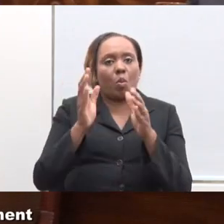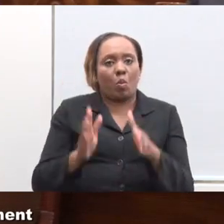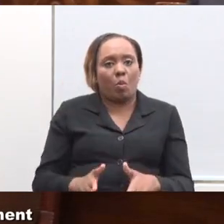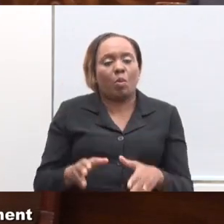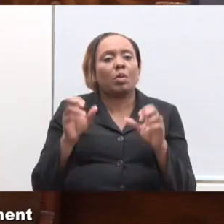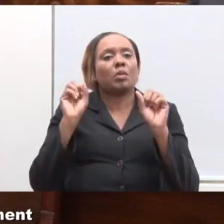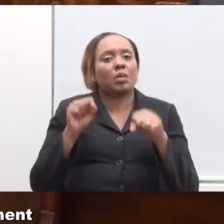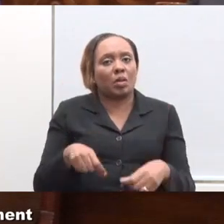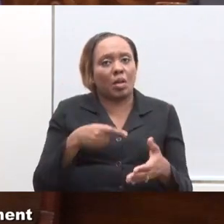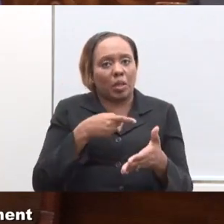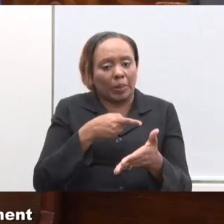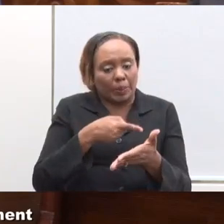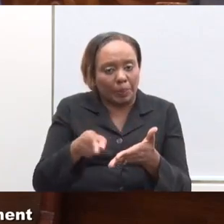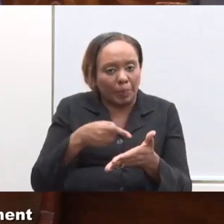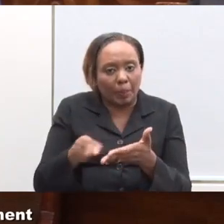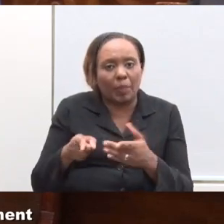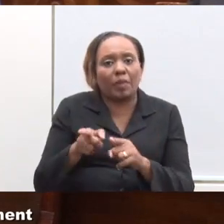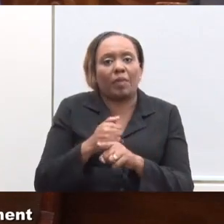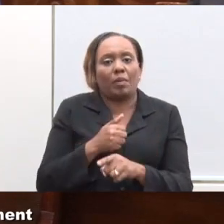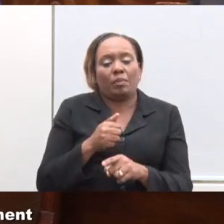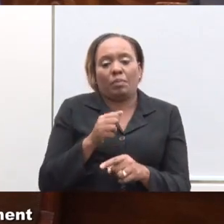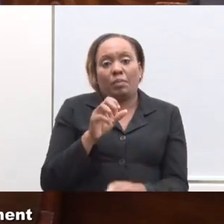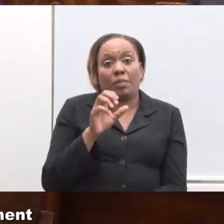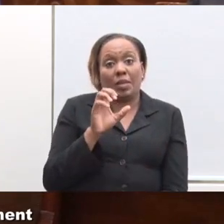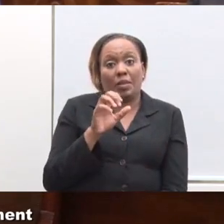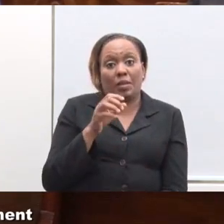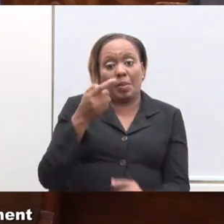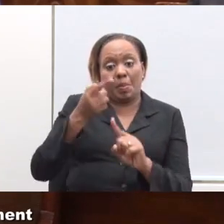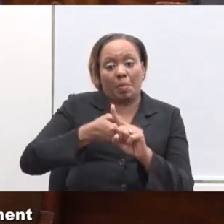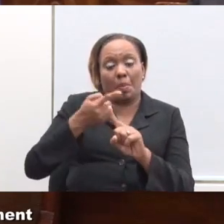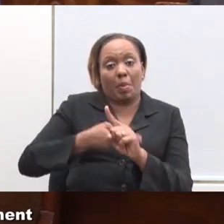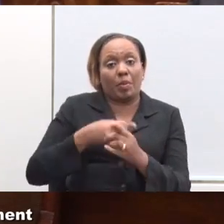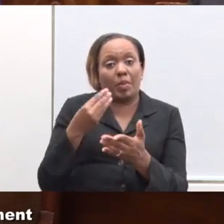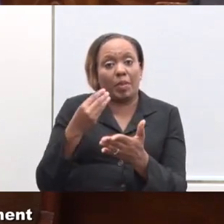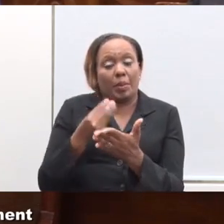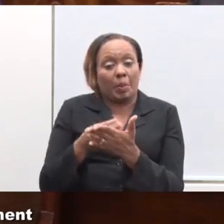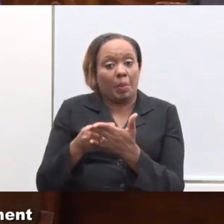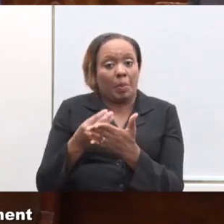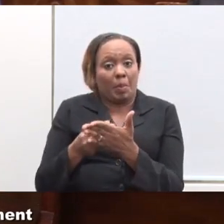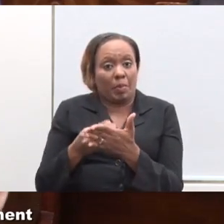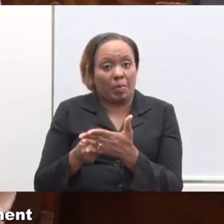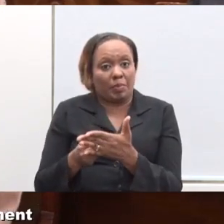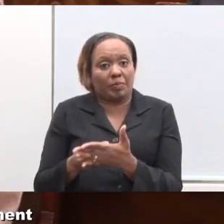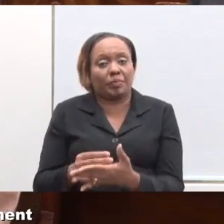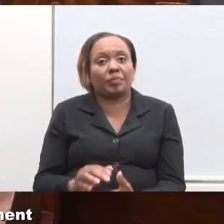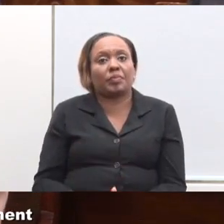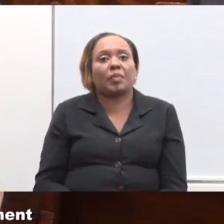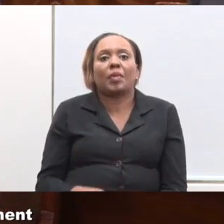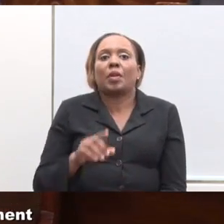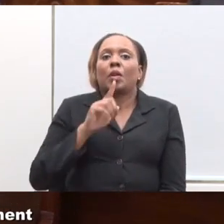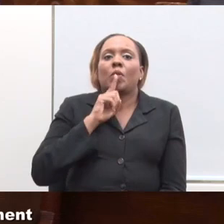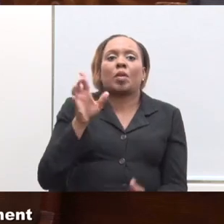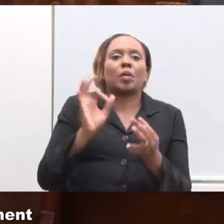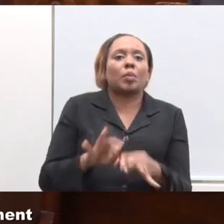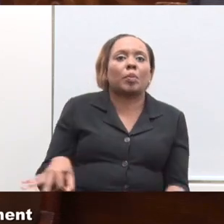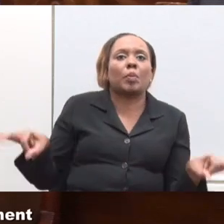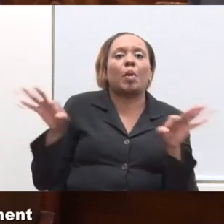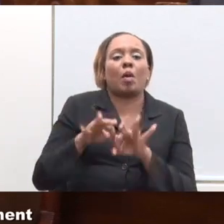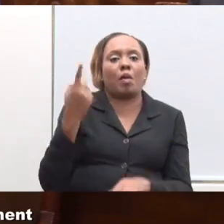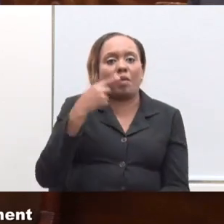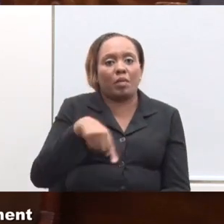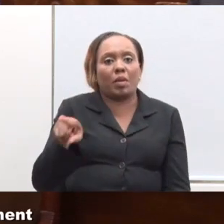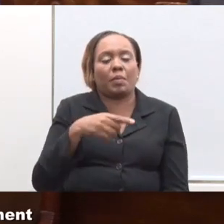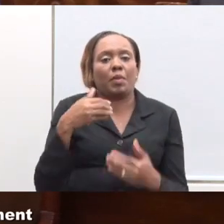mortgages from their salaries, and therefore make them prime candidates, Mr. Speaker, to be able to fuel this housing